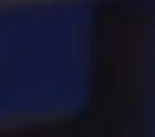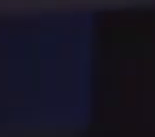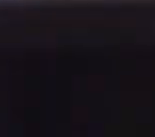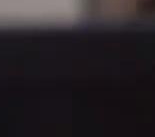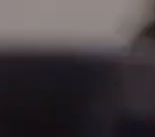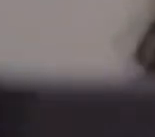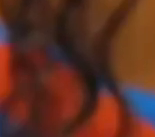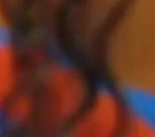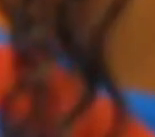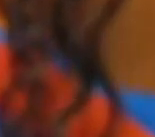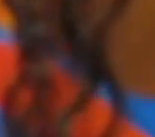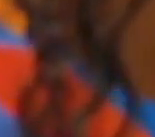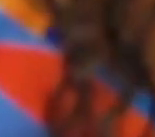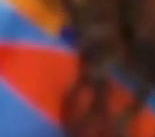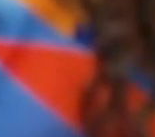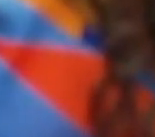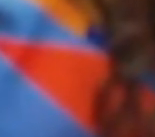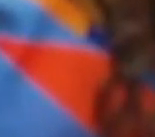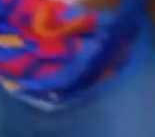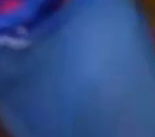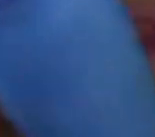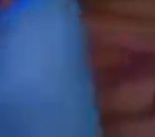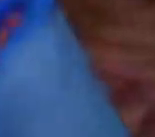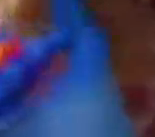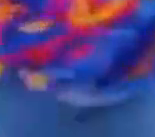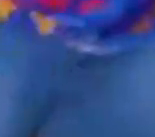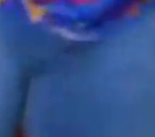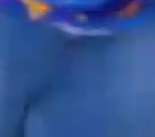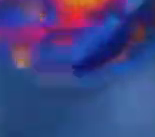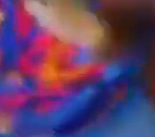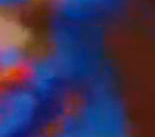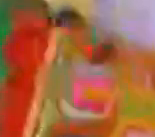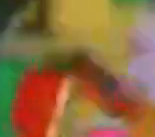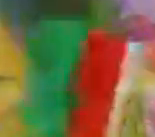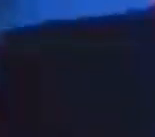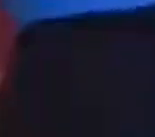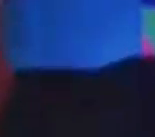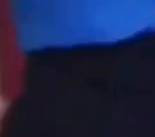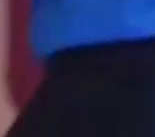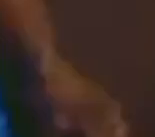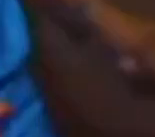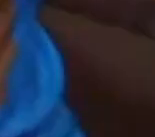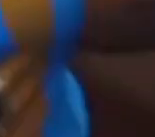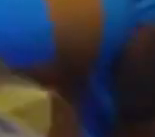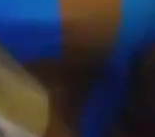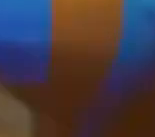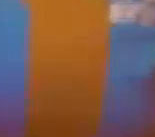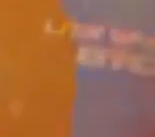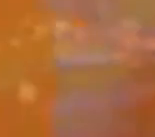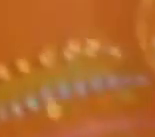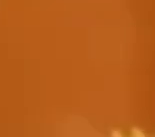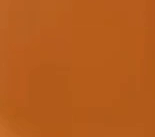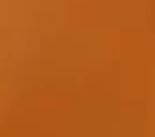Concessions and bars are fully stocked and restaurants are open. And what would a Junk Crew Watch Parade be without a rush out? To reserve your